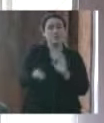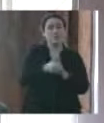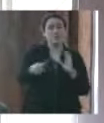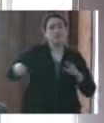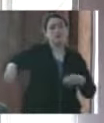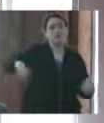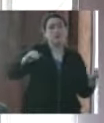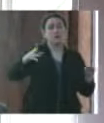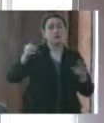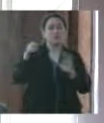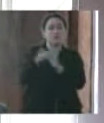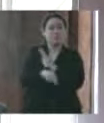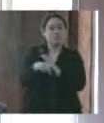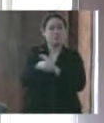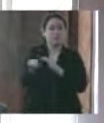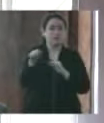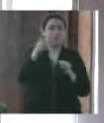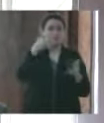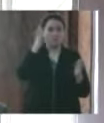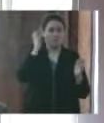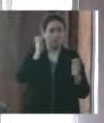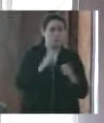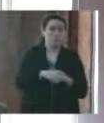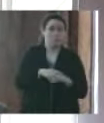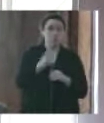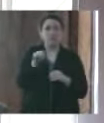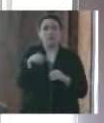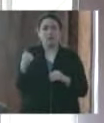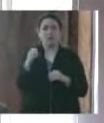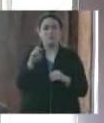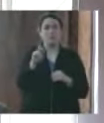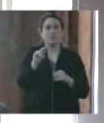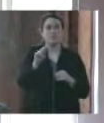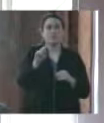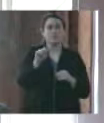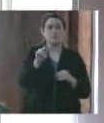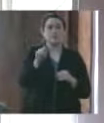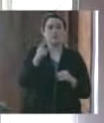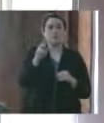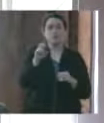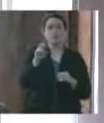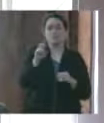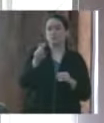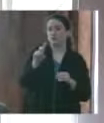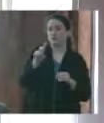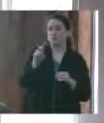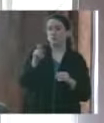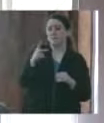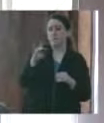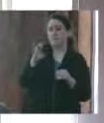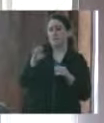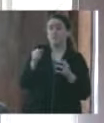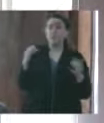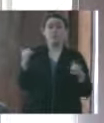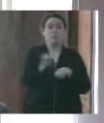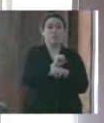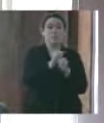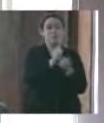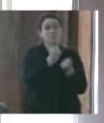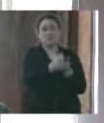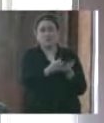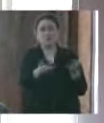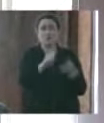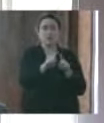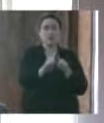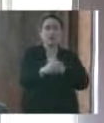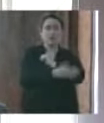endangered species. We're working with some of the senior police officials in the ASEAN countries to get at this core topic. And the workshop